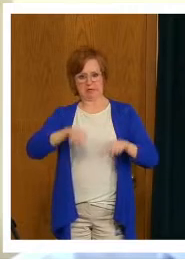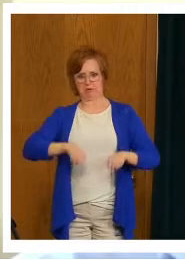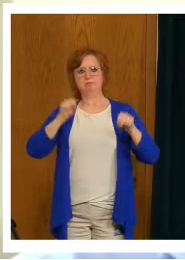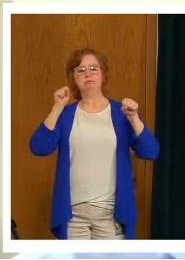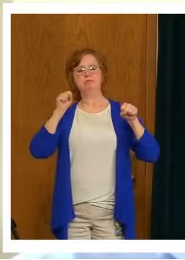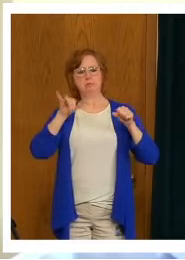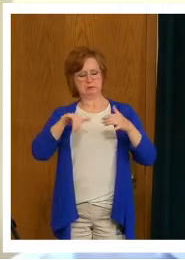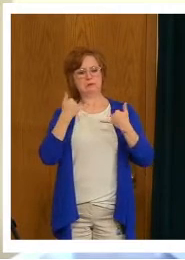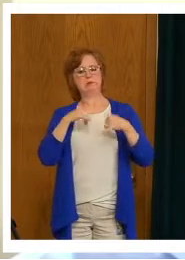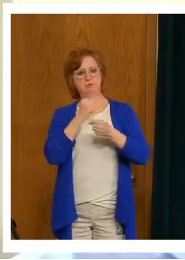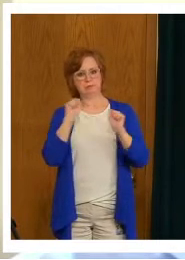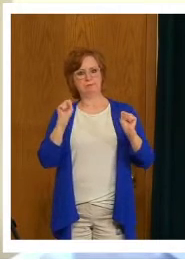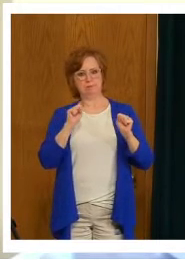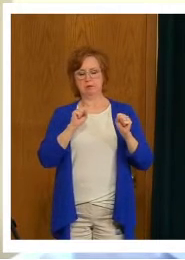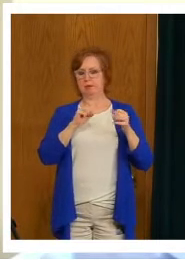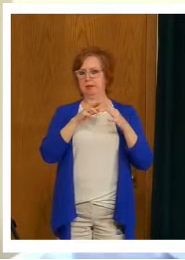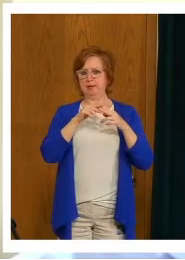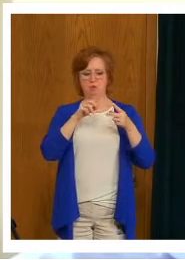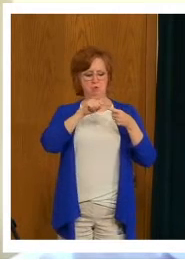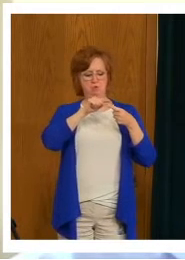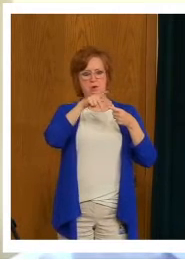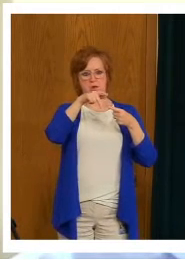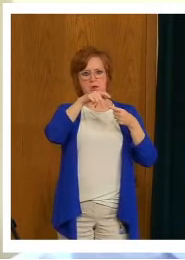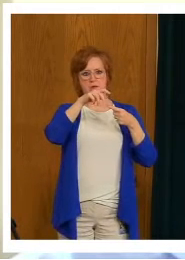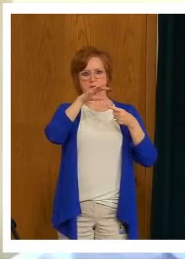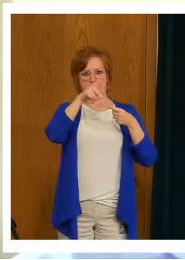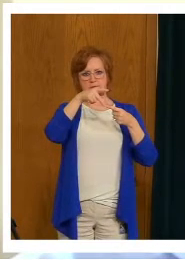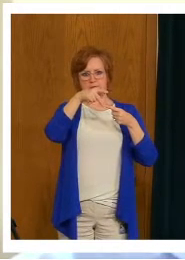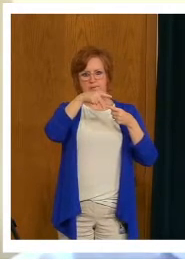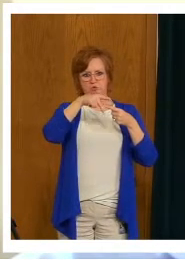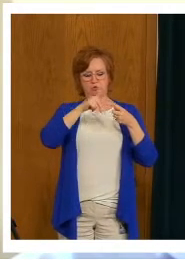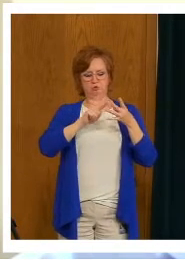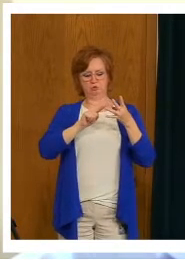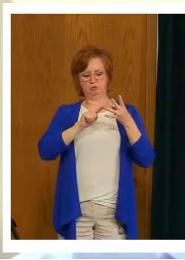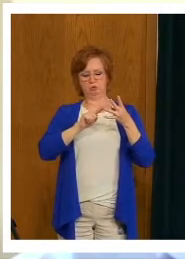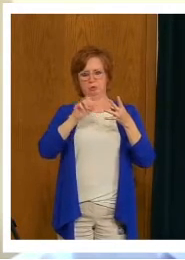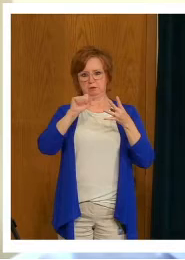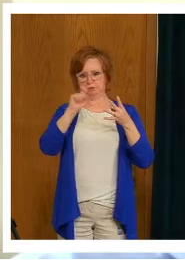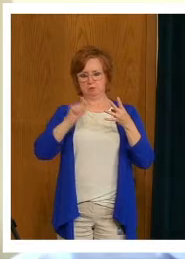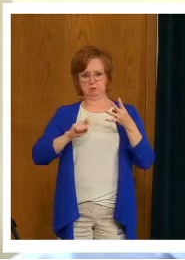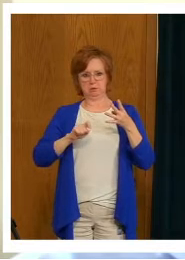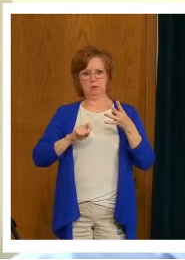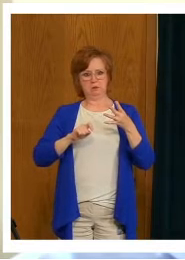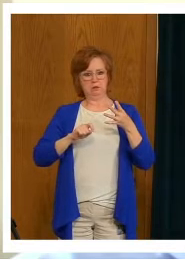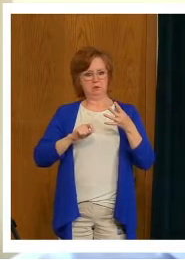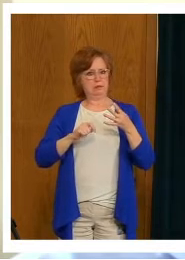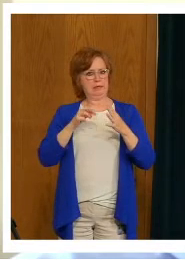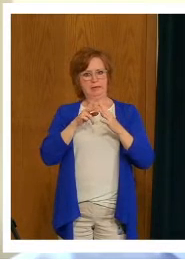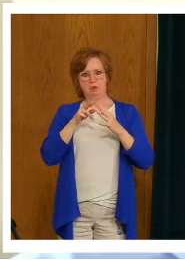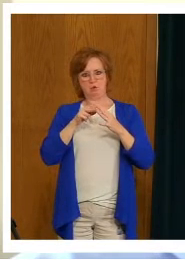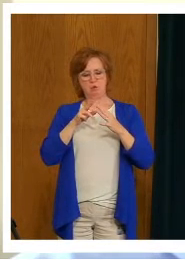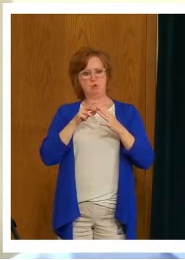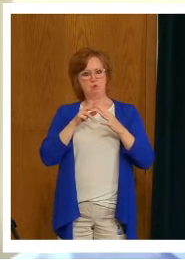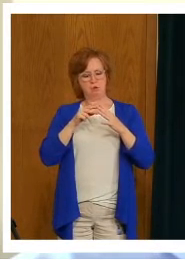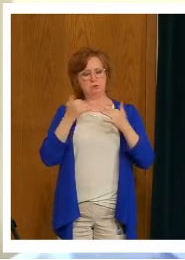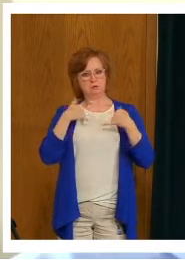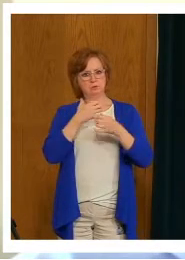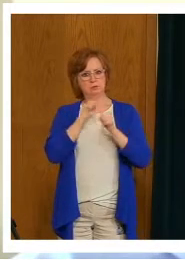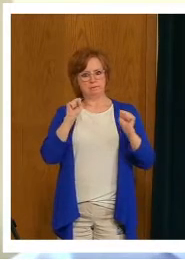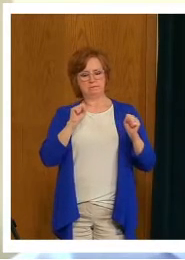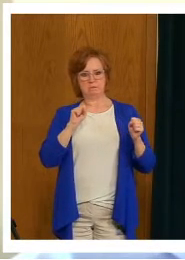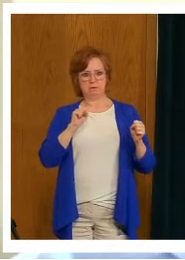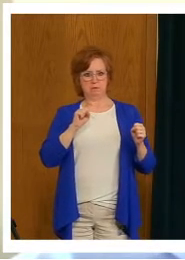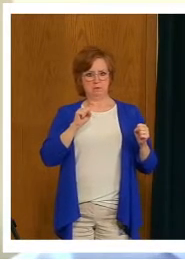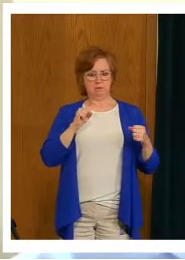second dose would be safe and effective once those who received AstraZeneca become eligible. So